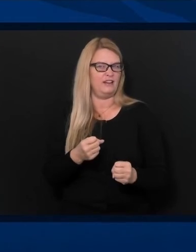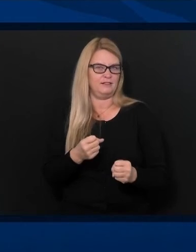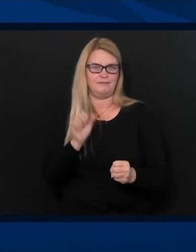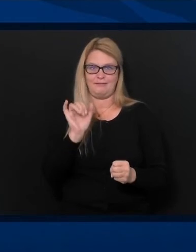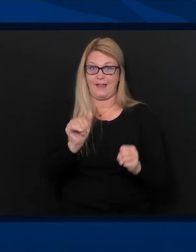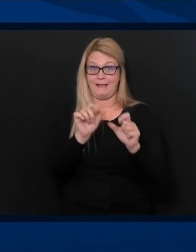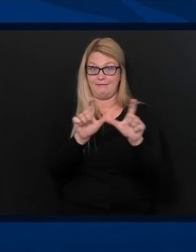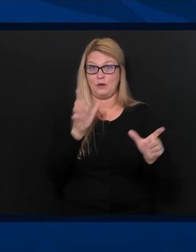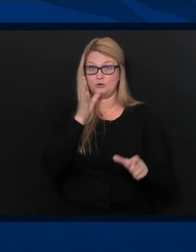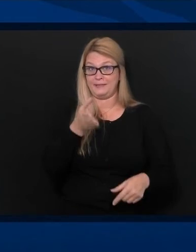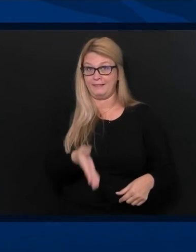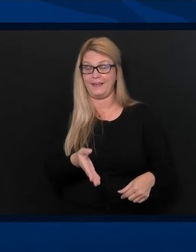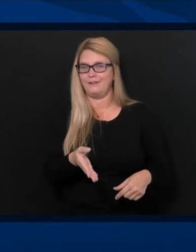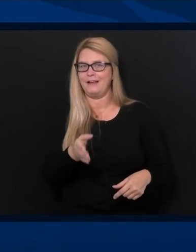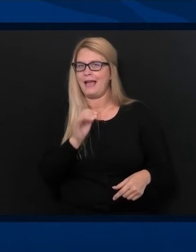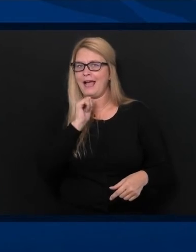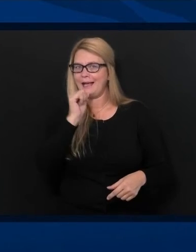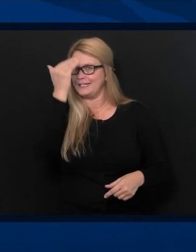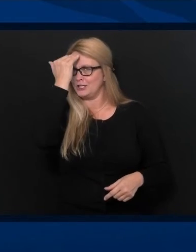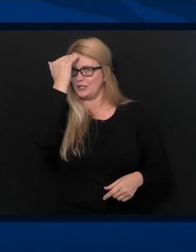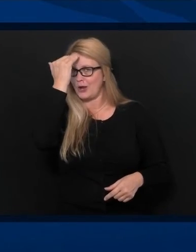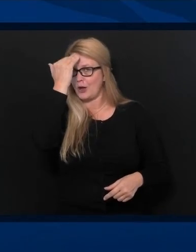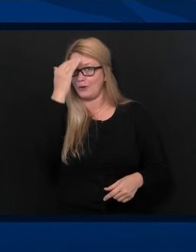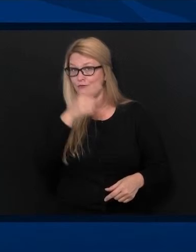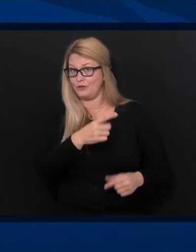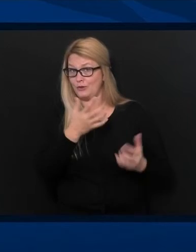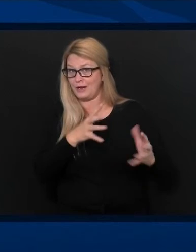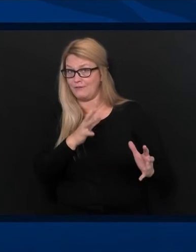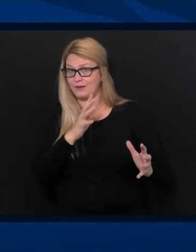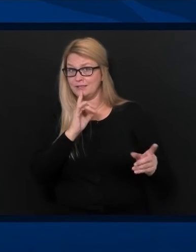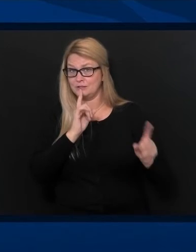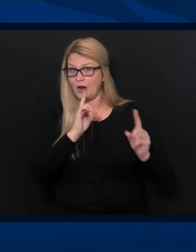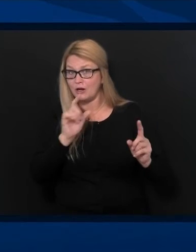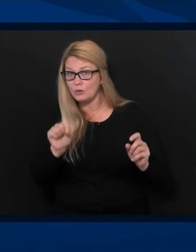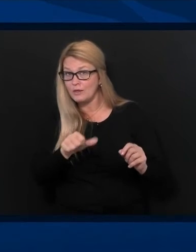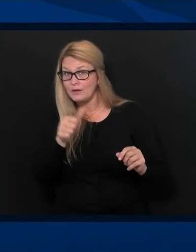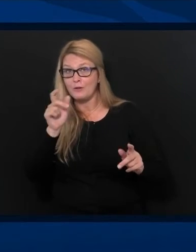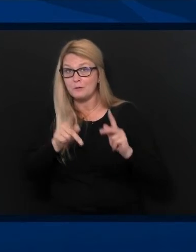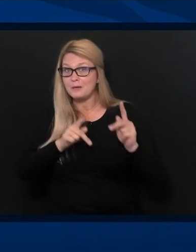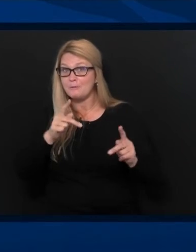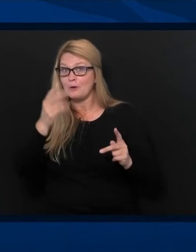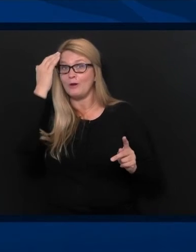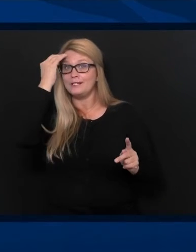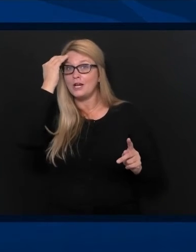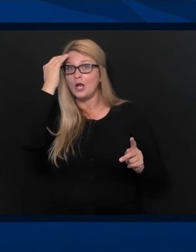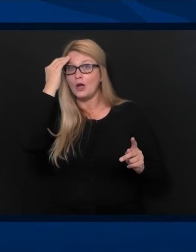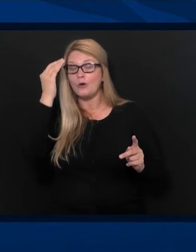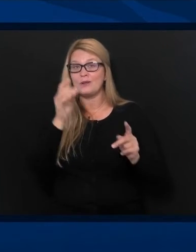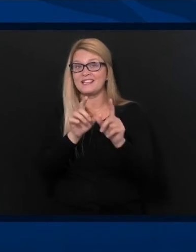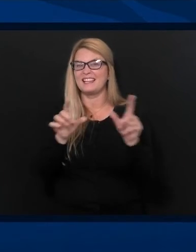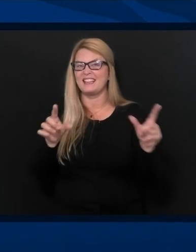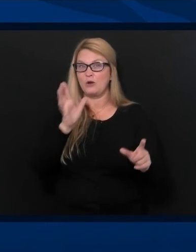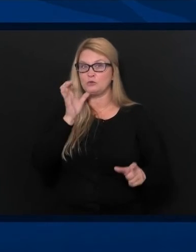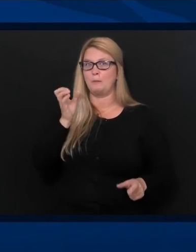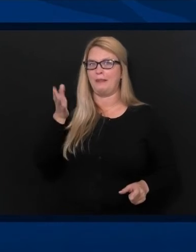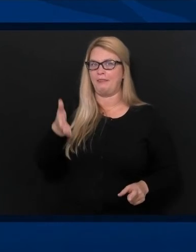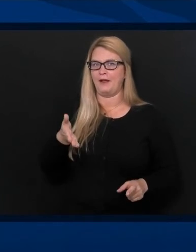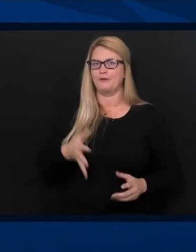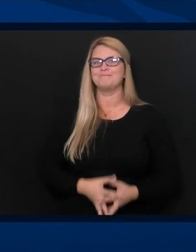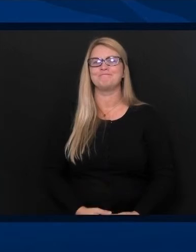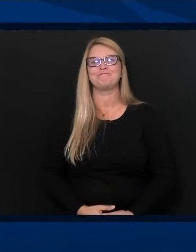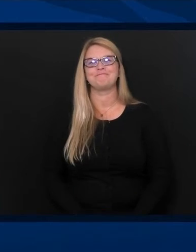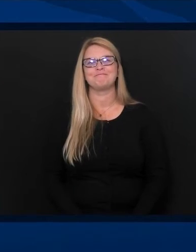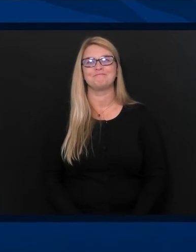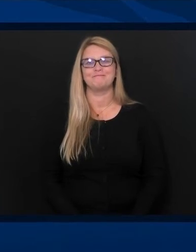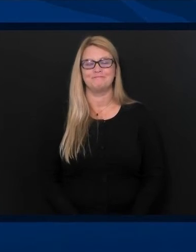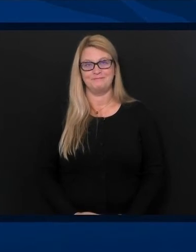will be there. So I just didn't know if you had talked to anyone and had heard that the language was definitely going to be there. So